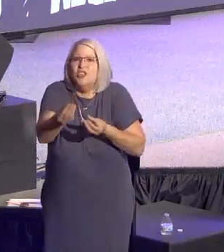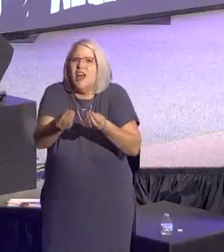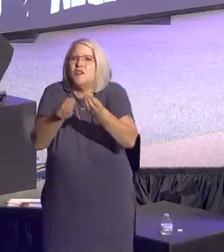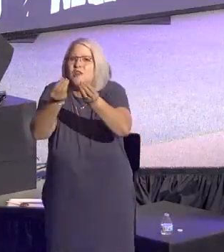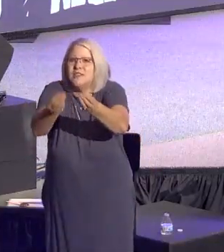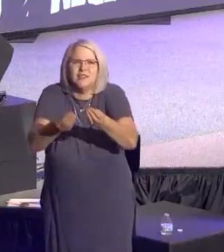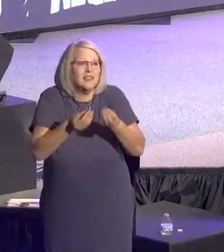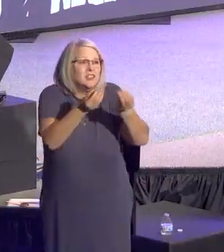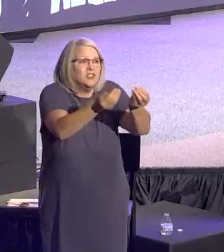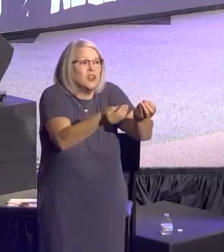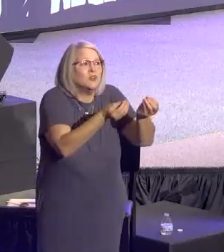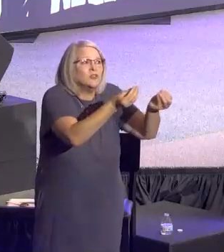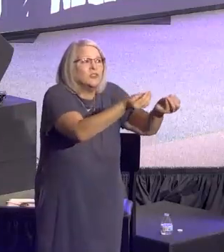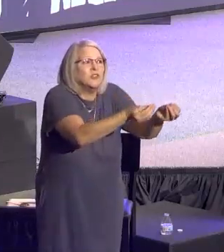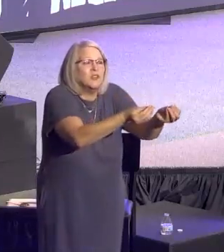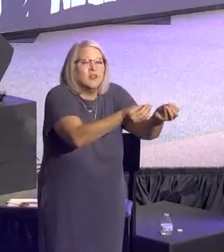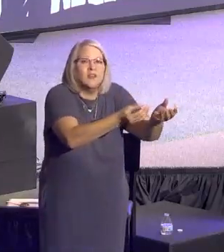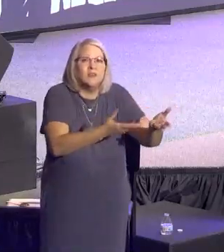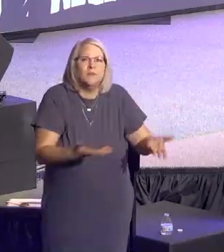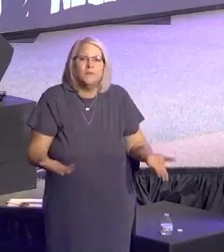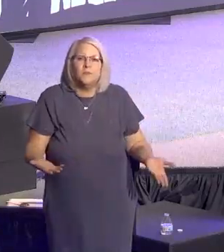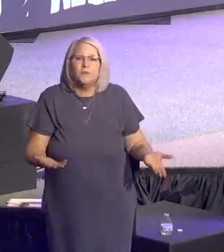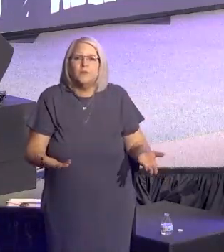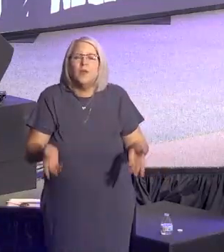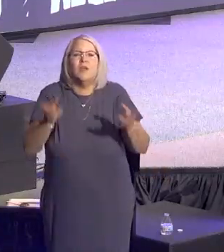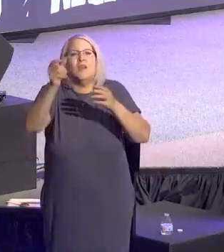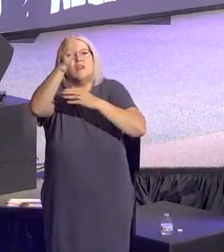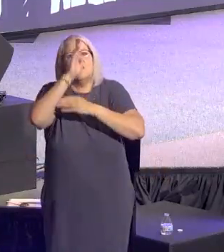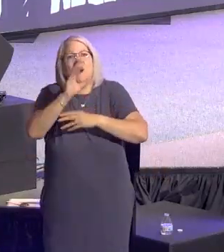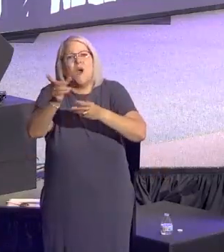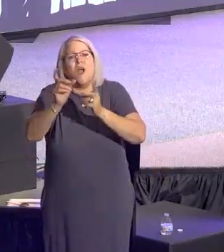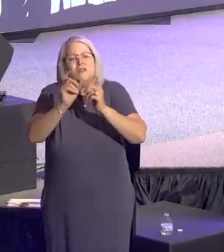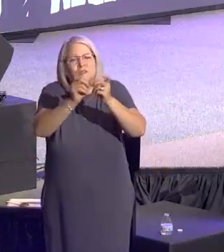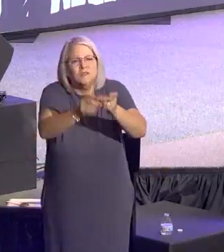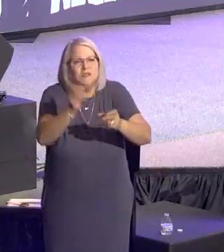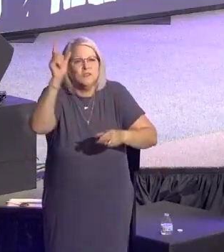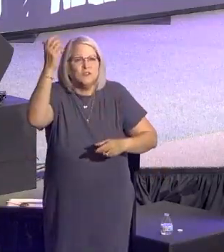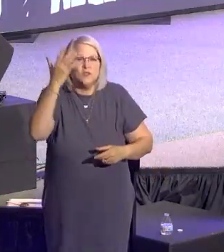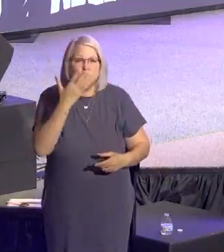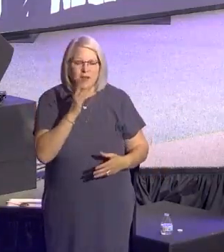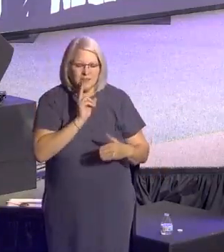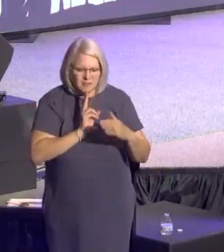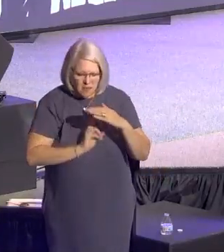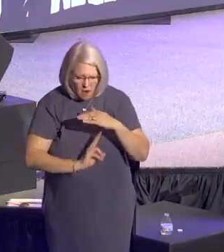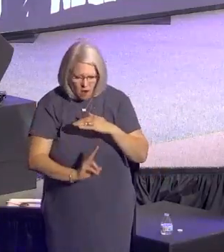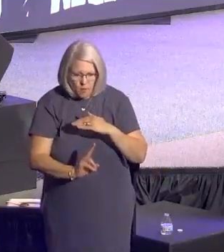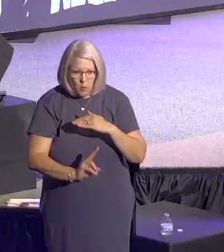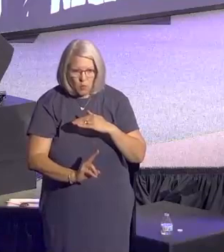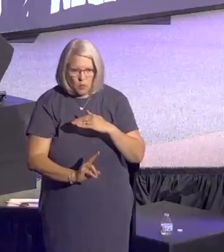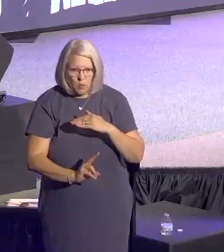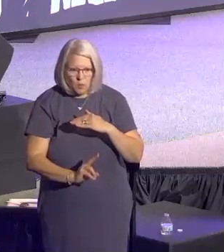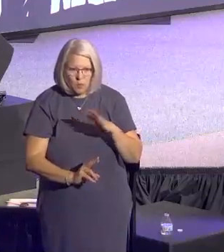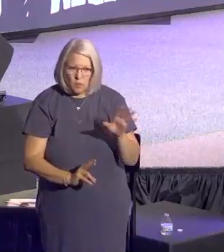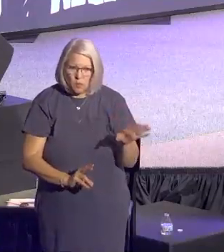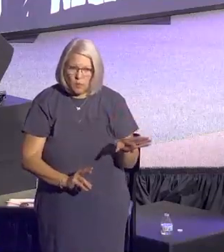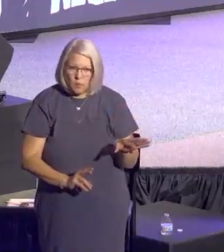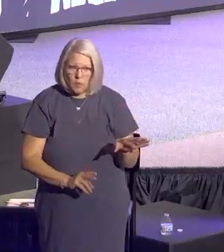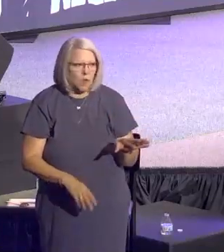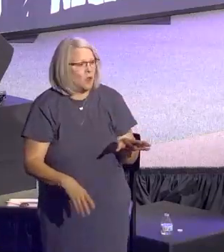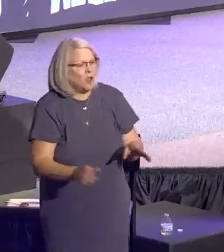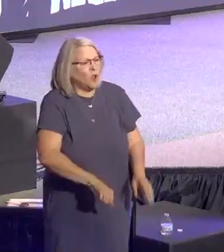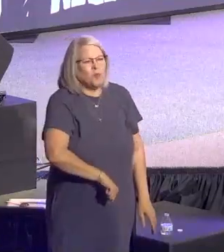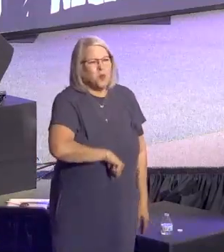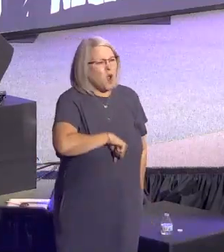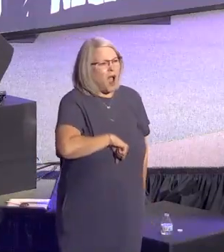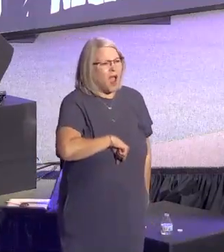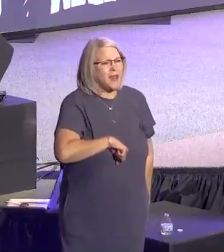proud, but gives grace to the humble. Boy, I don't want God to oppose me. You know, pride